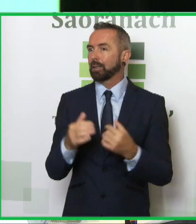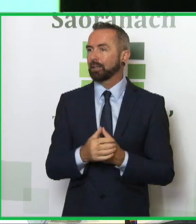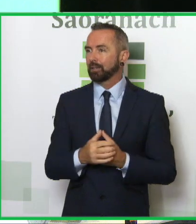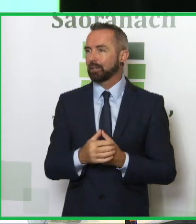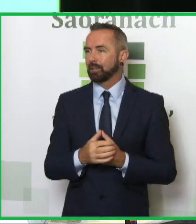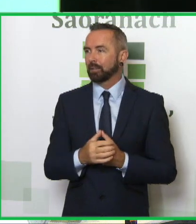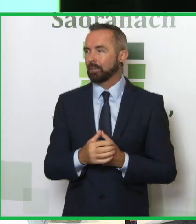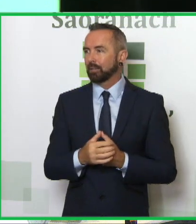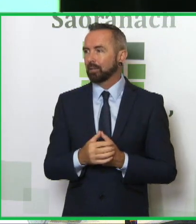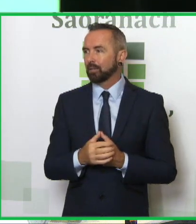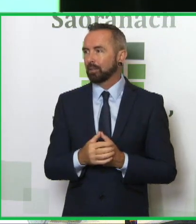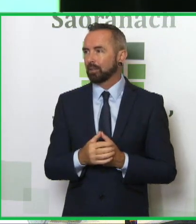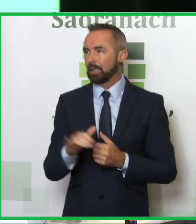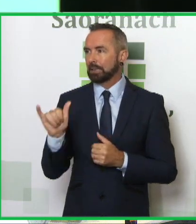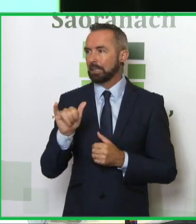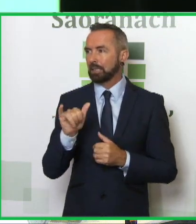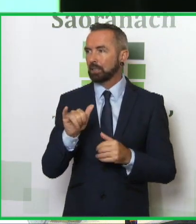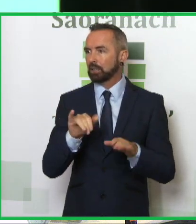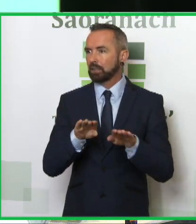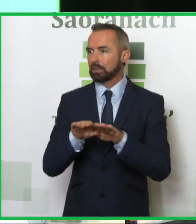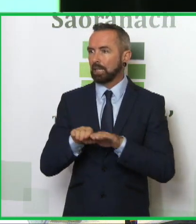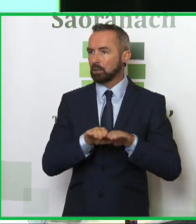quo, and the options on your ballot paper there.